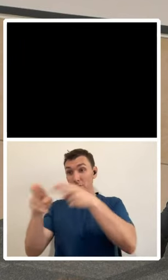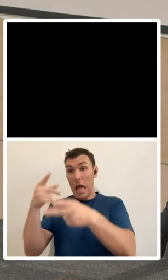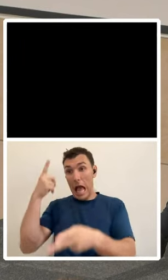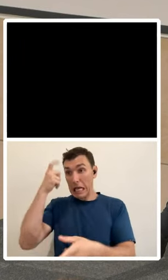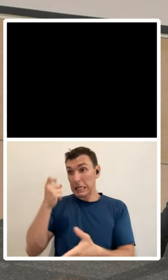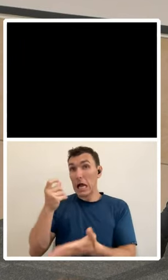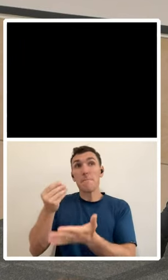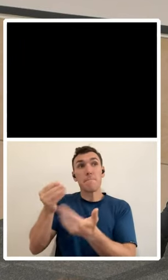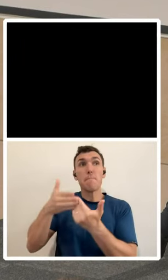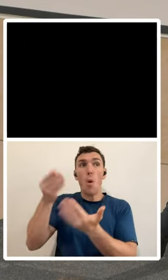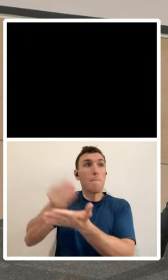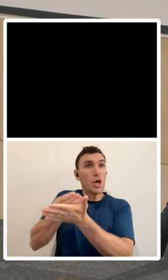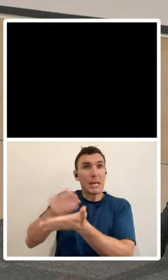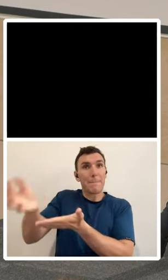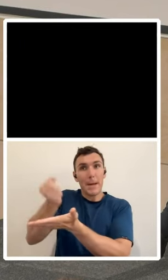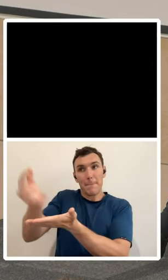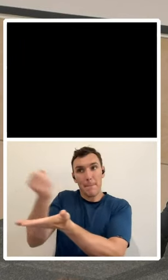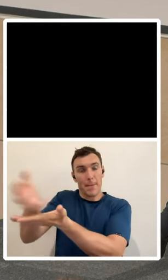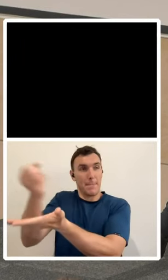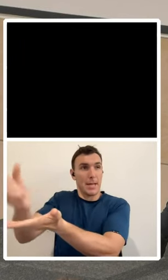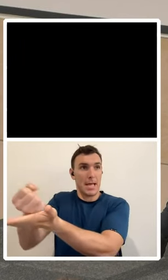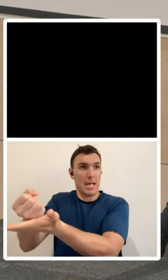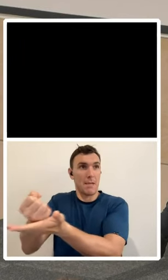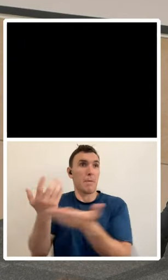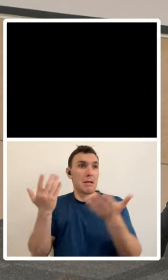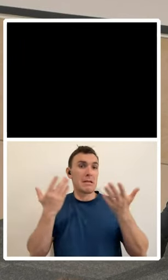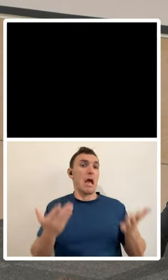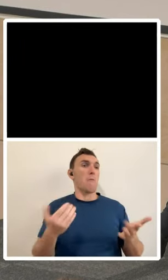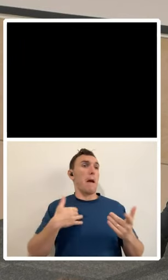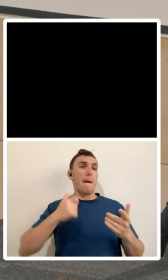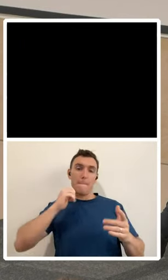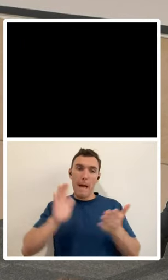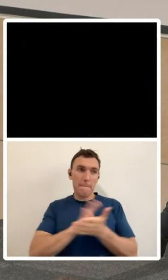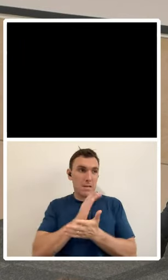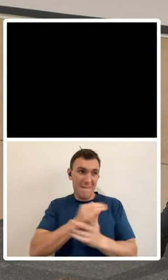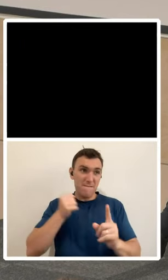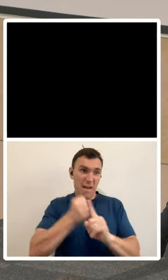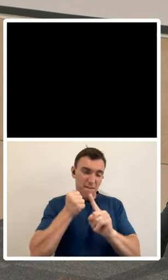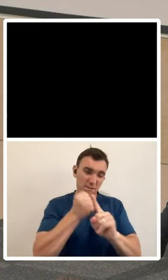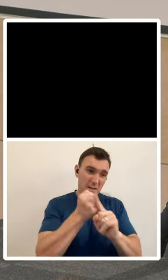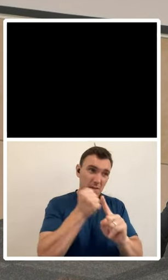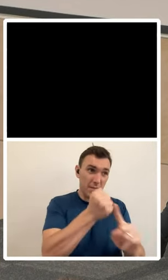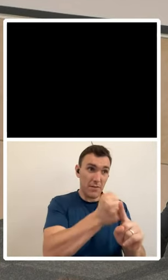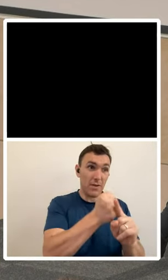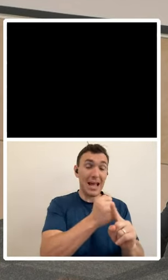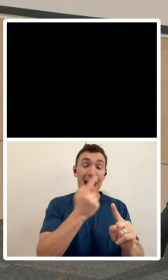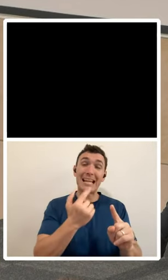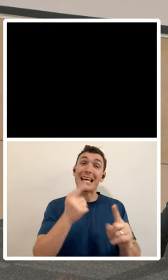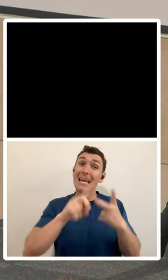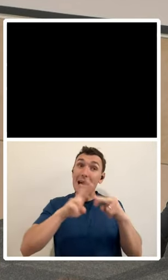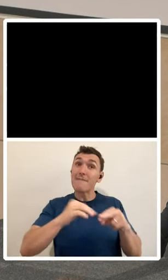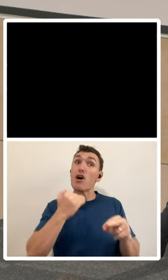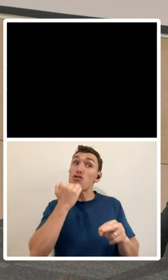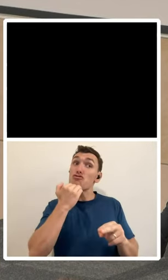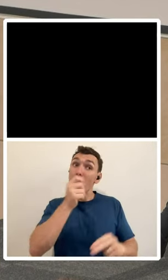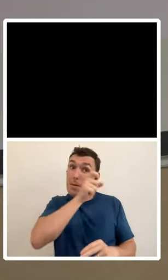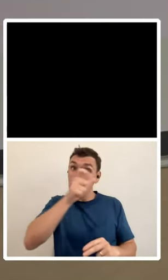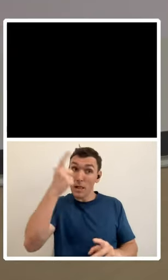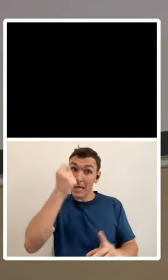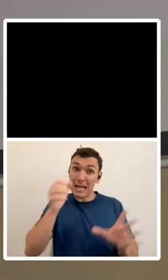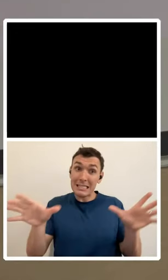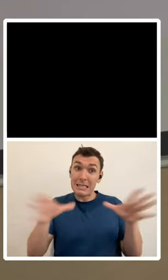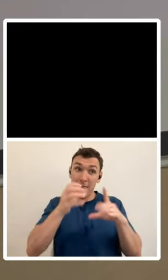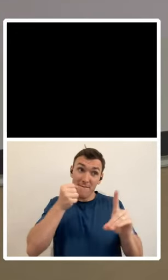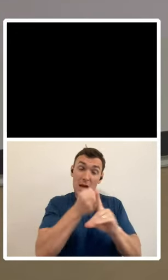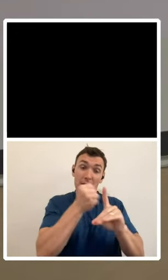not going to win. But I'm fighting anyway, and if enough people fight as well, then we will win and we can. Well, this is where we